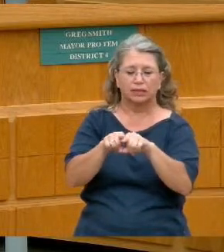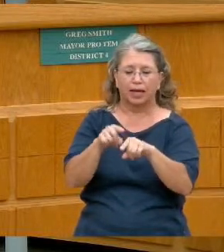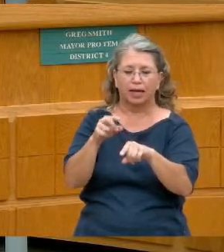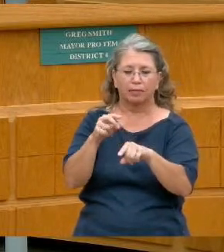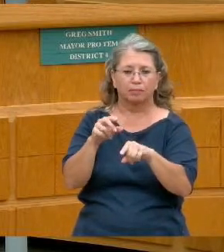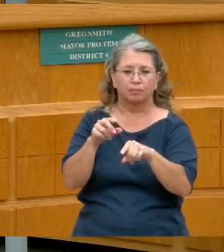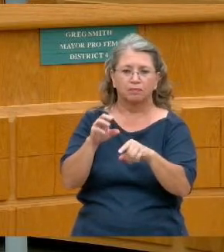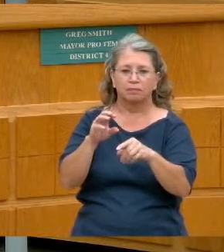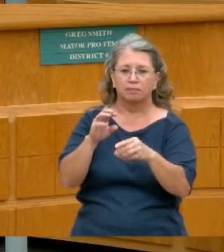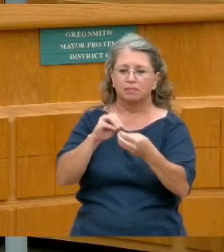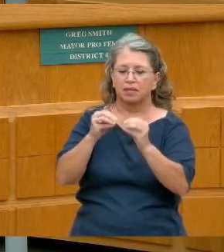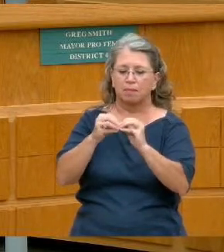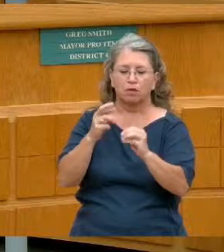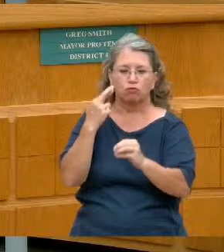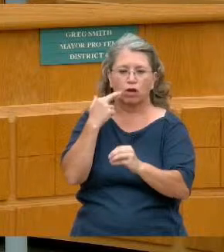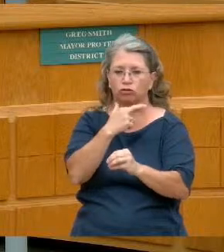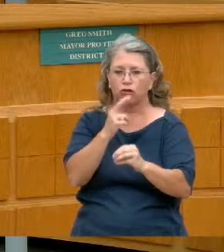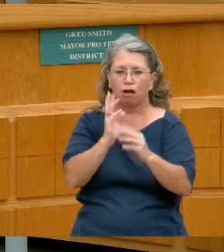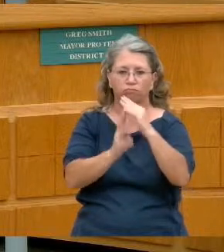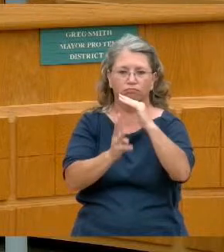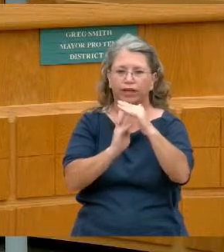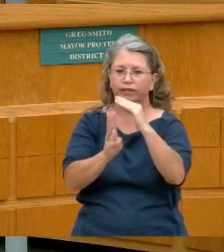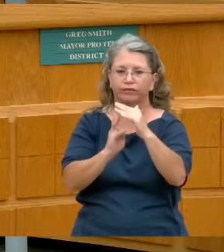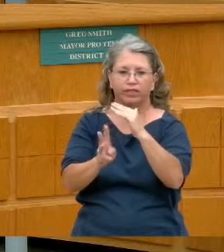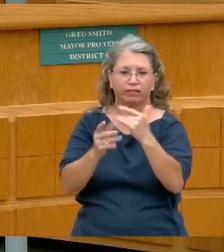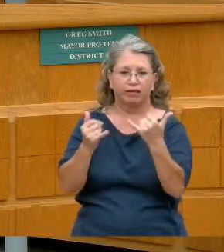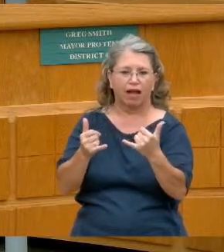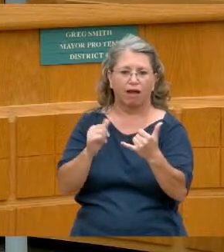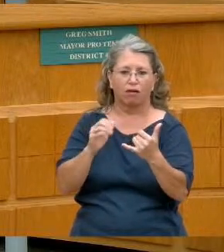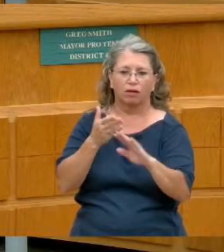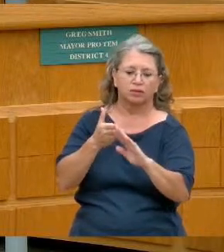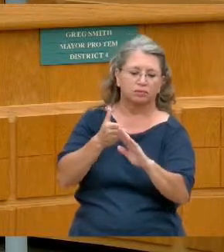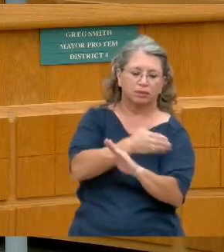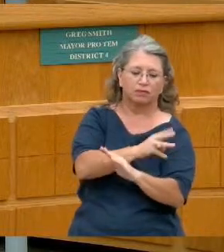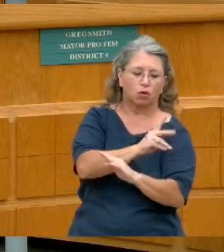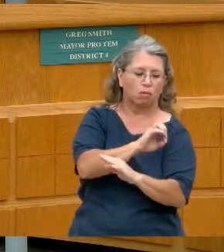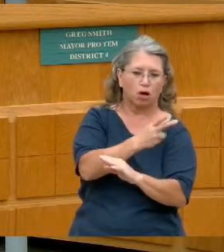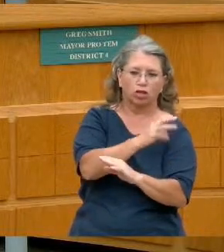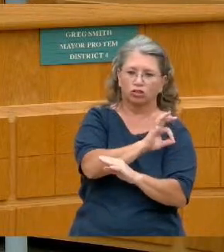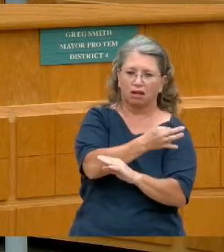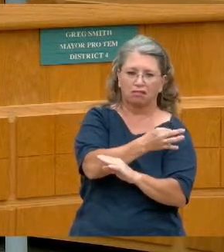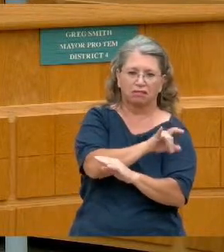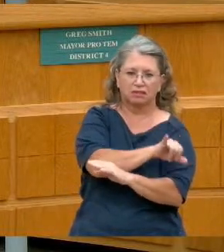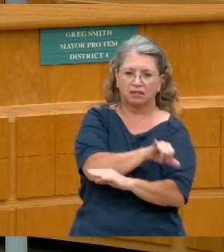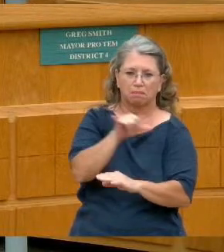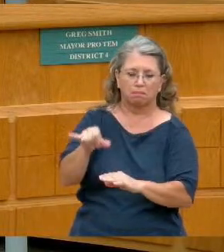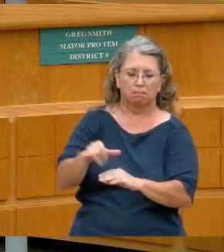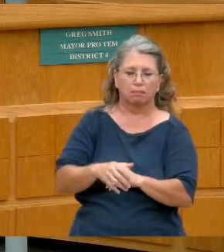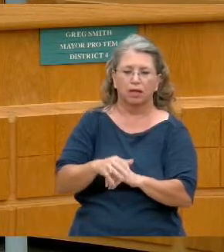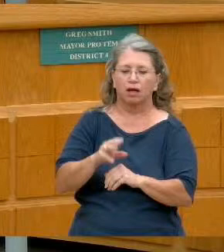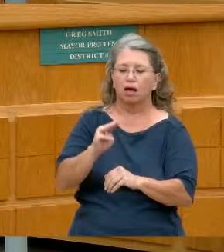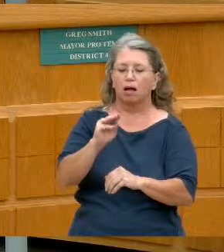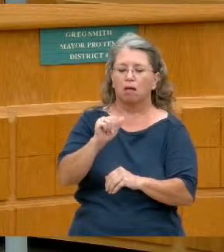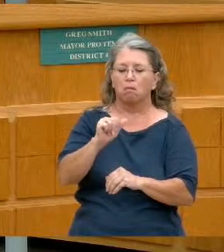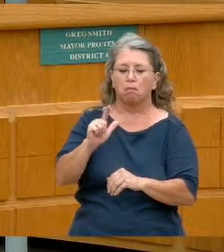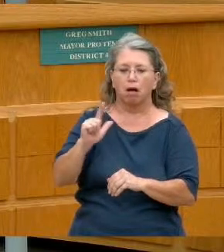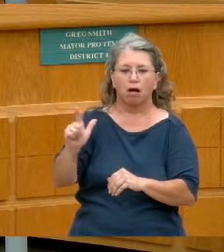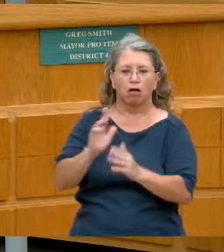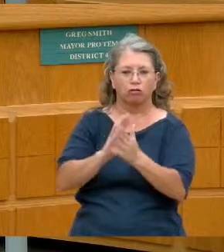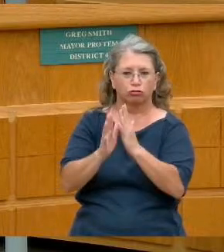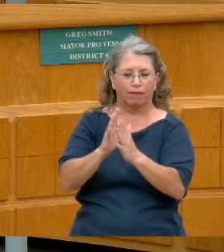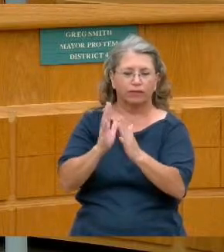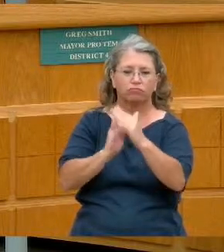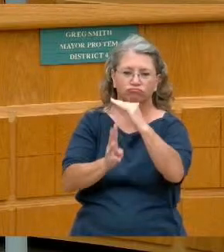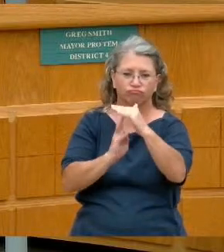traffic now that we saw before March 9th. Mall traffic is up. You can see it's up in there too, about the